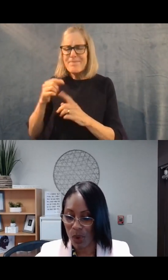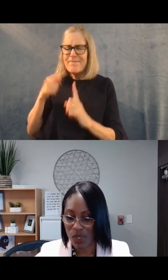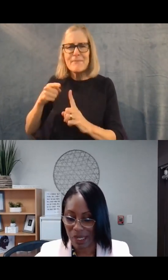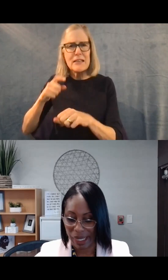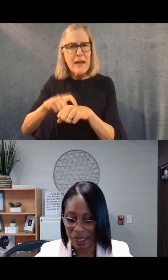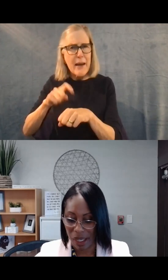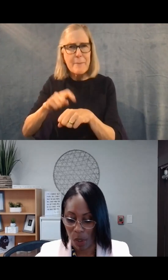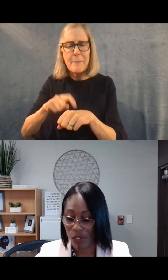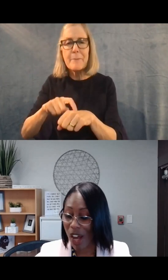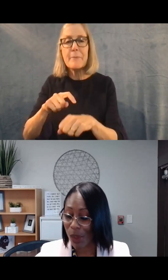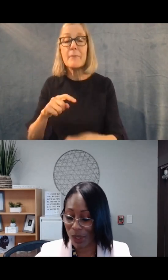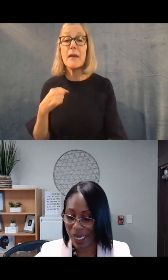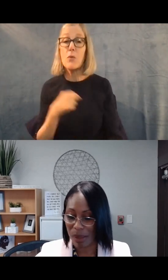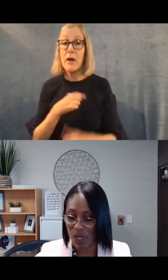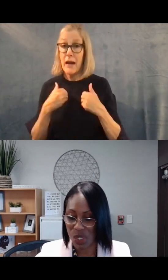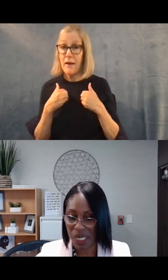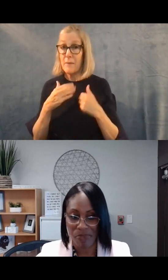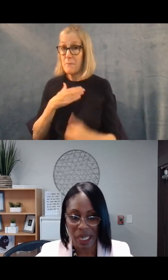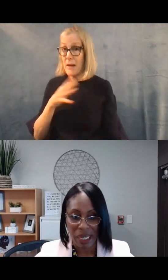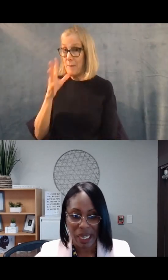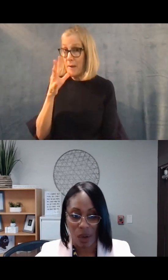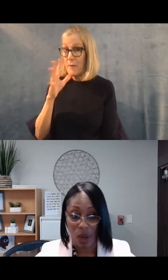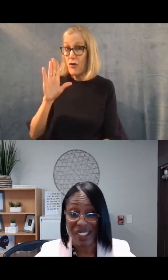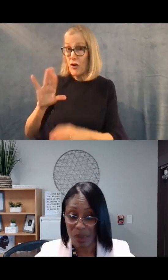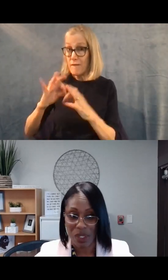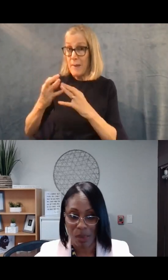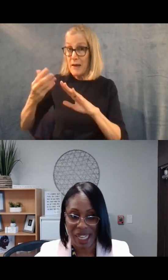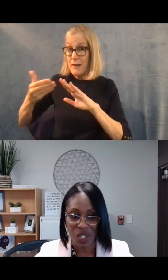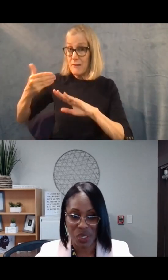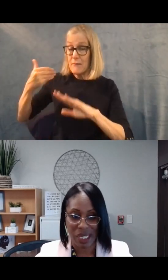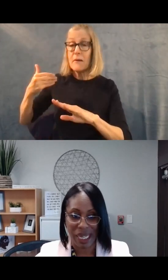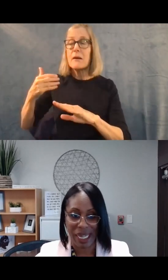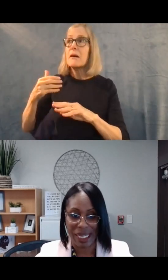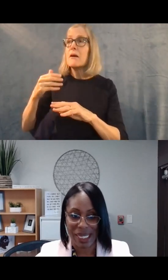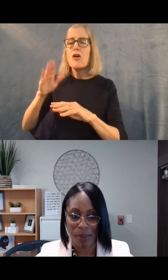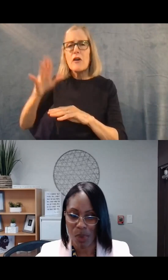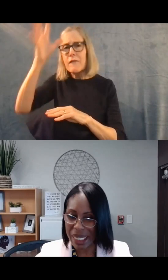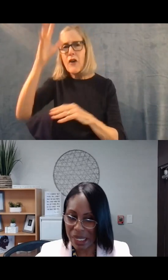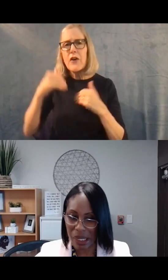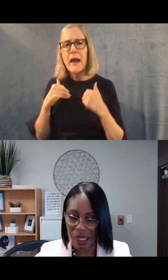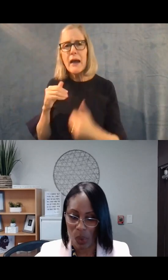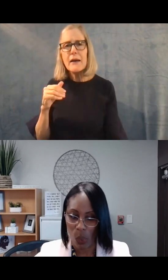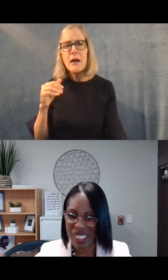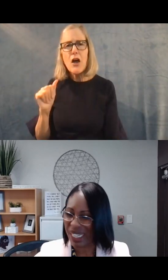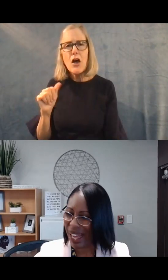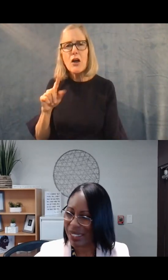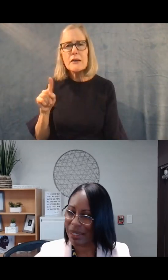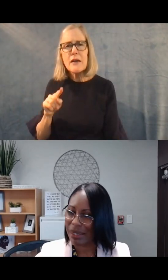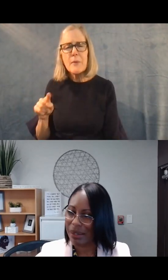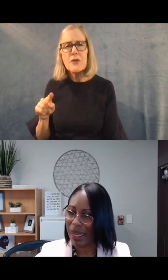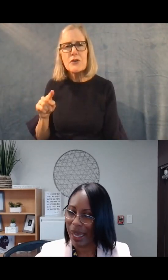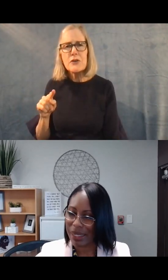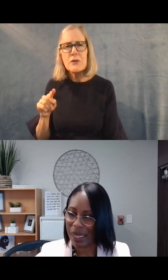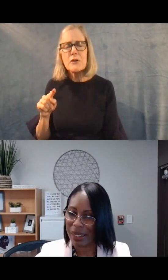in my mother's line, her father had dementia, or I think it was Alzheimer's actually. And so basically, we just needed